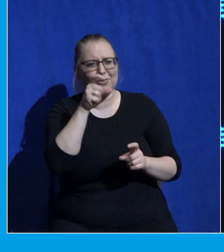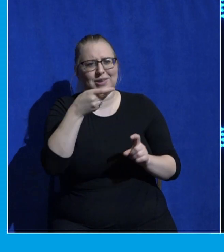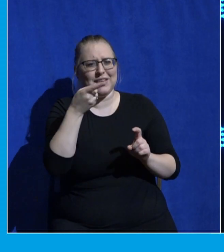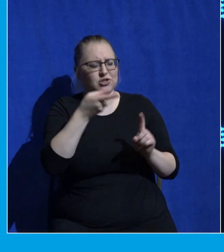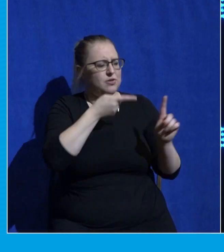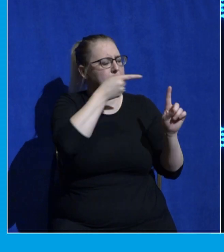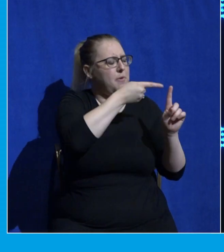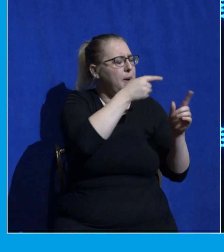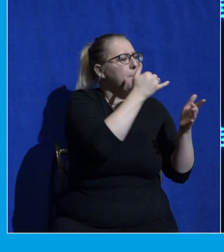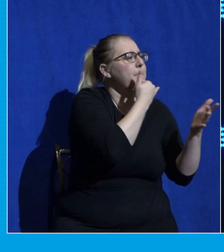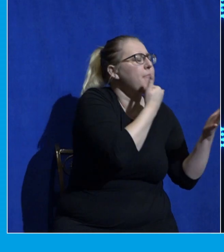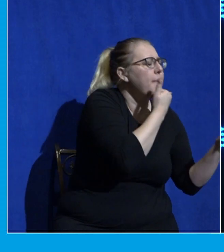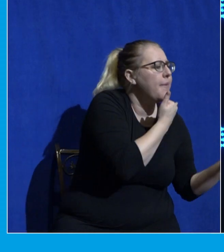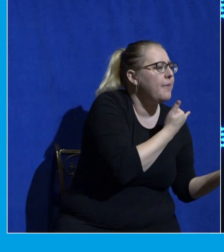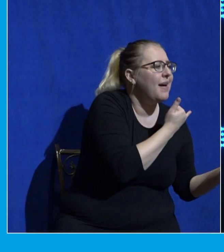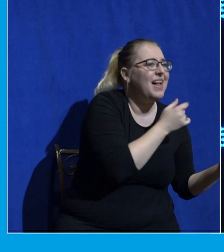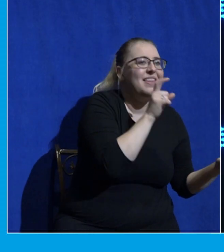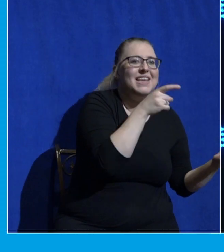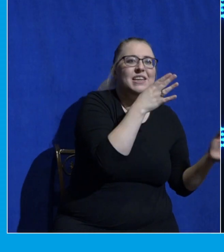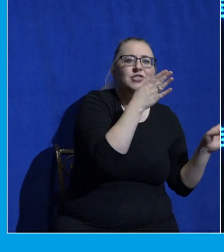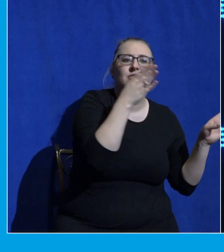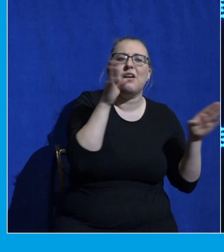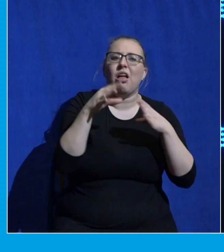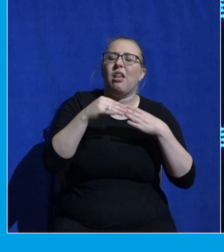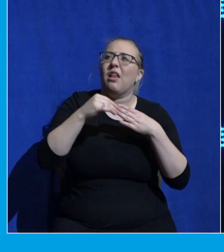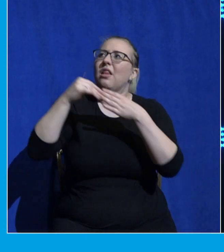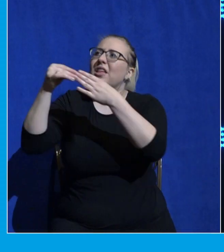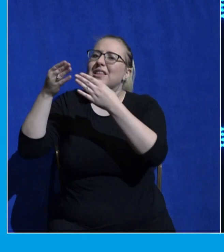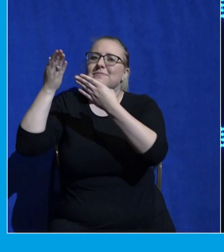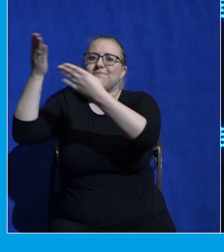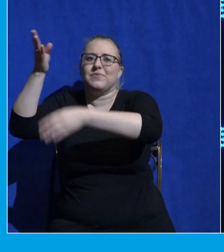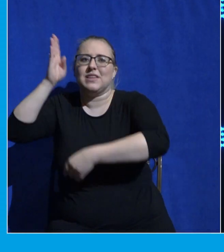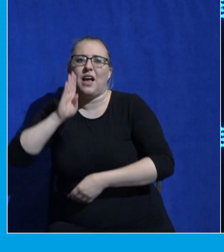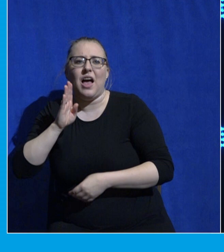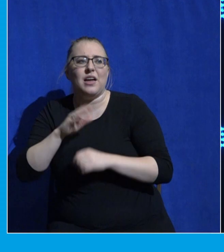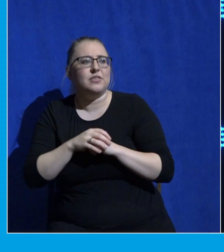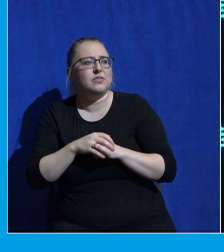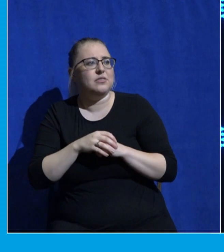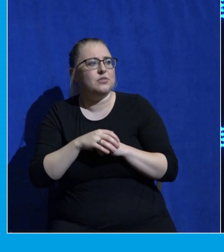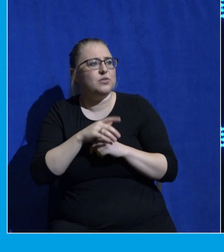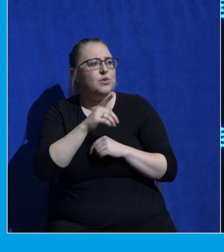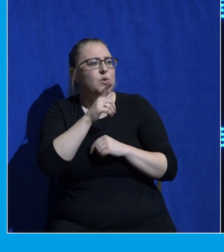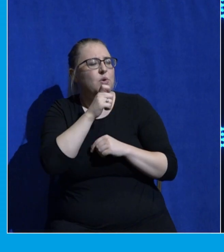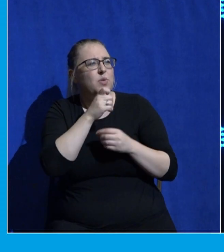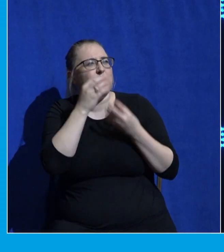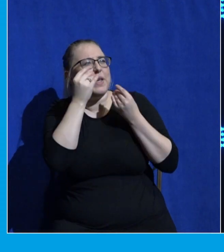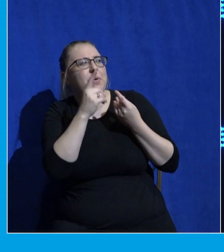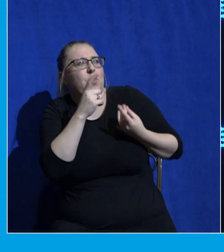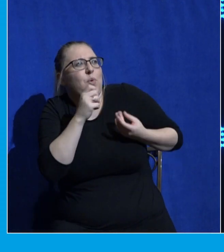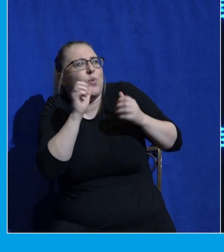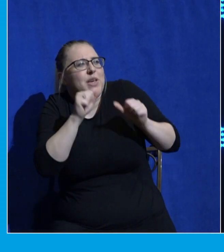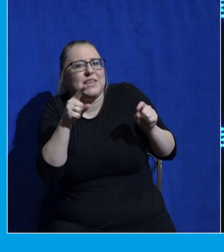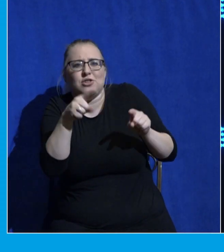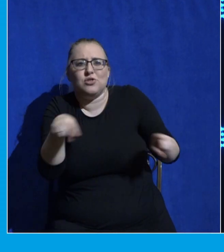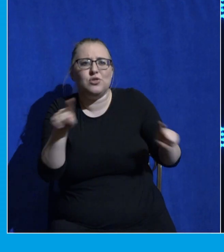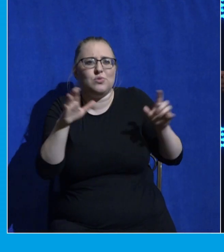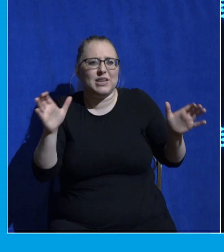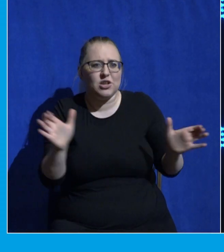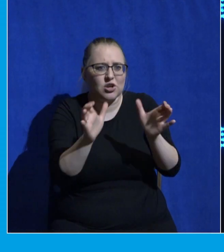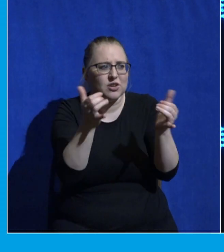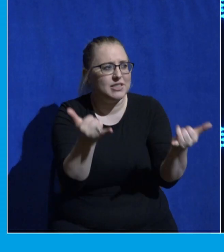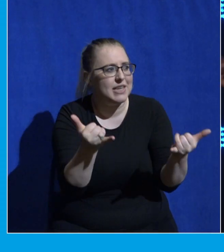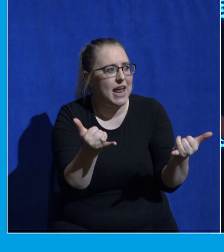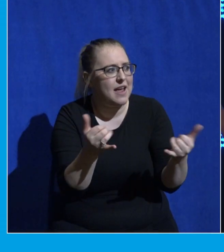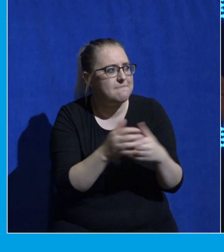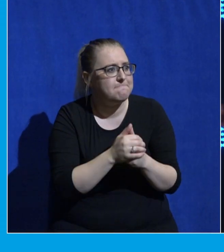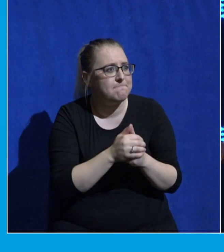them to the God that keeps them. Who can you encourage today? If you are a follower of Jesus, know this. God has